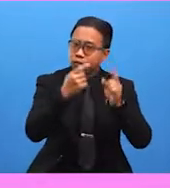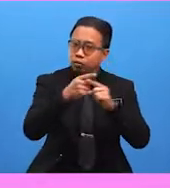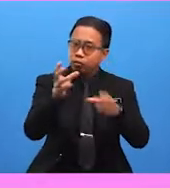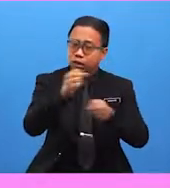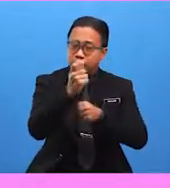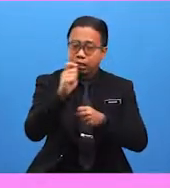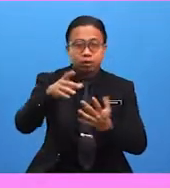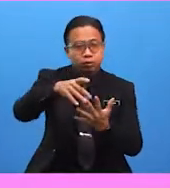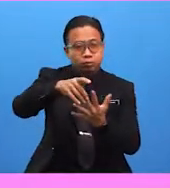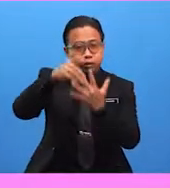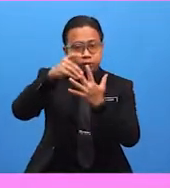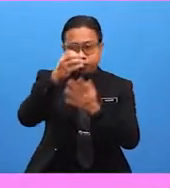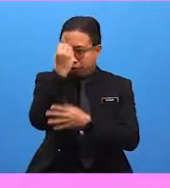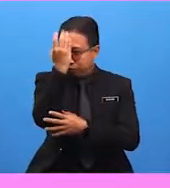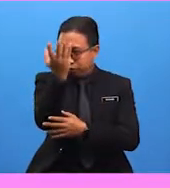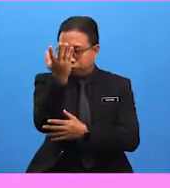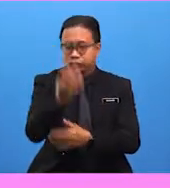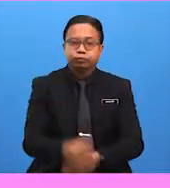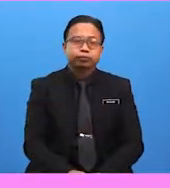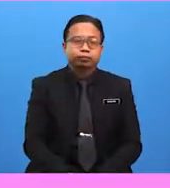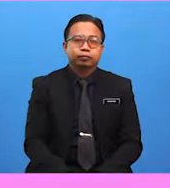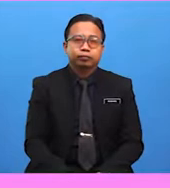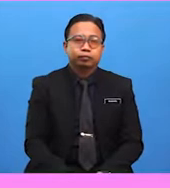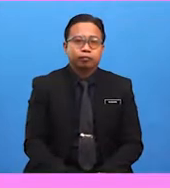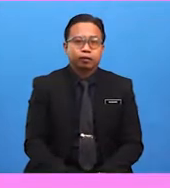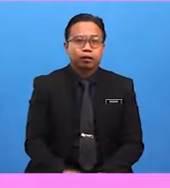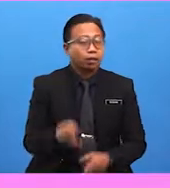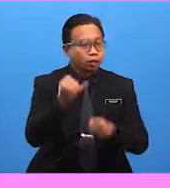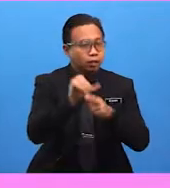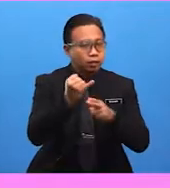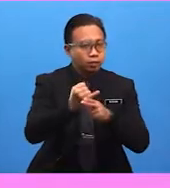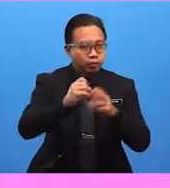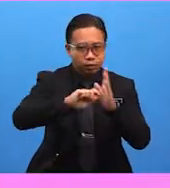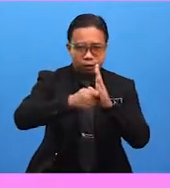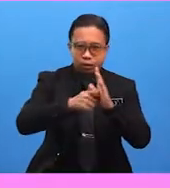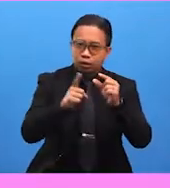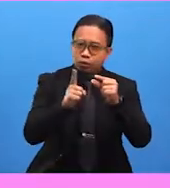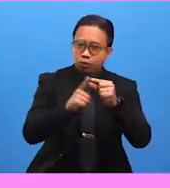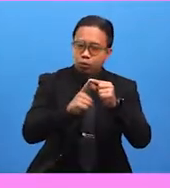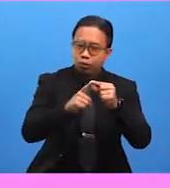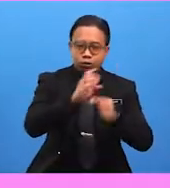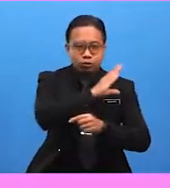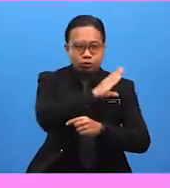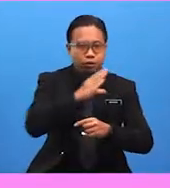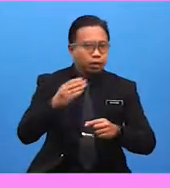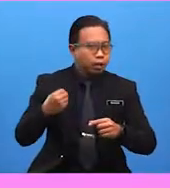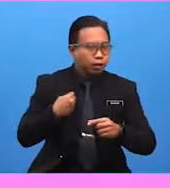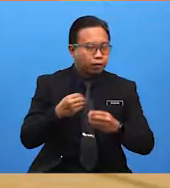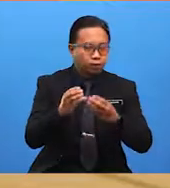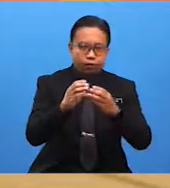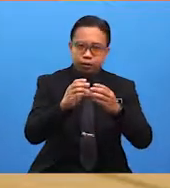the specific information. Identify keywords and